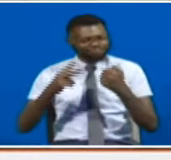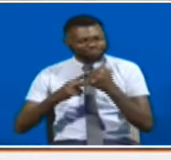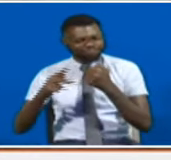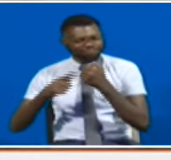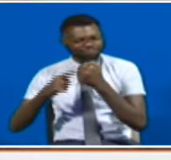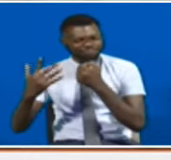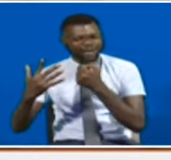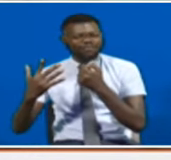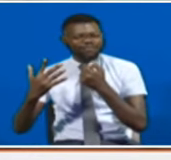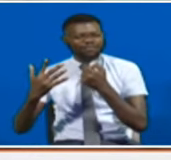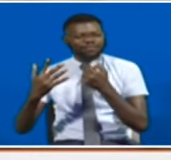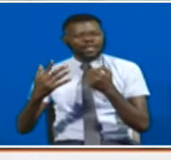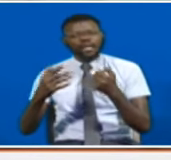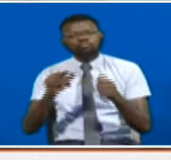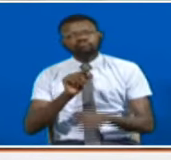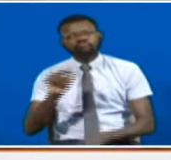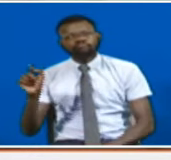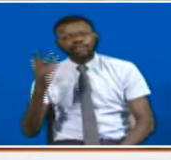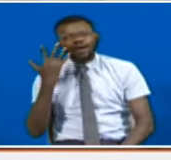292,765 shillings and